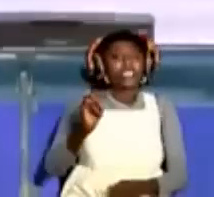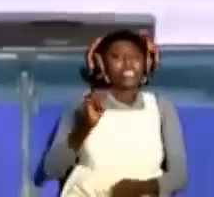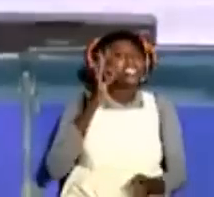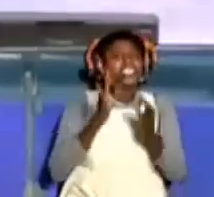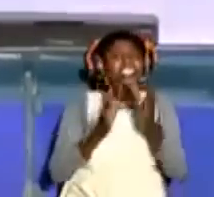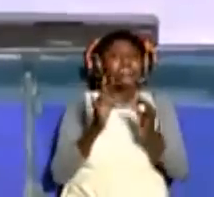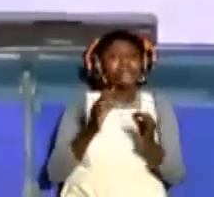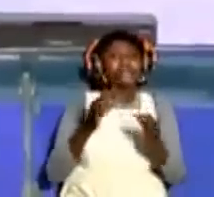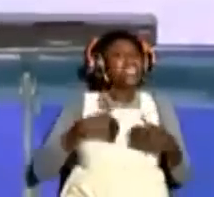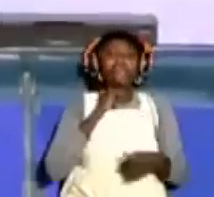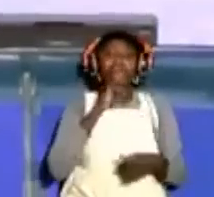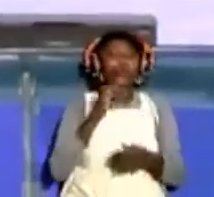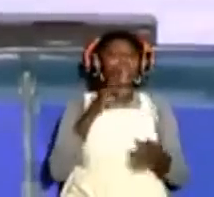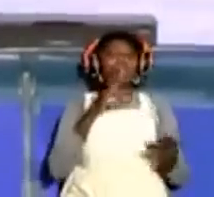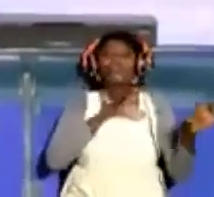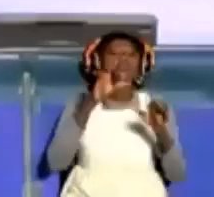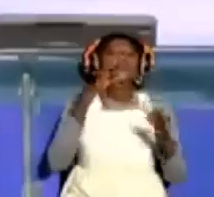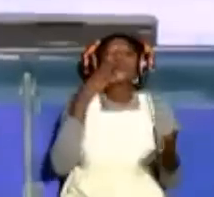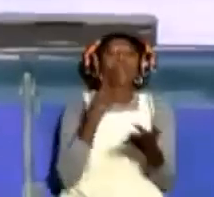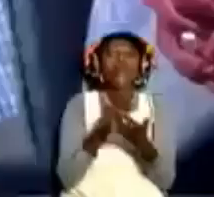if they have not lived well?"